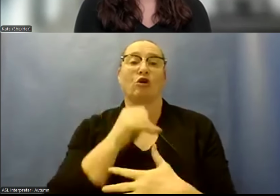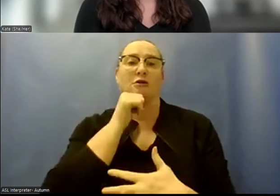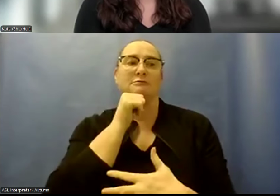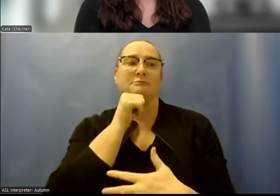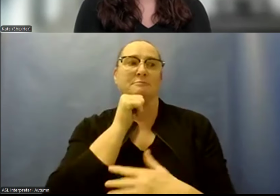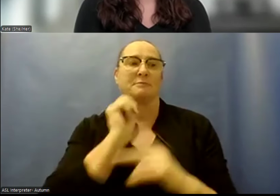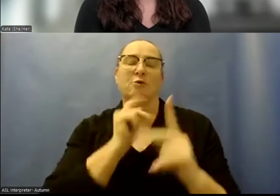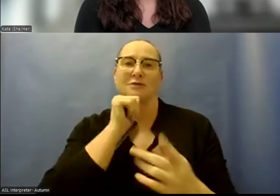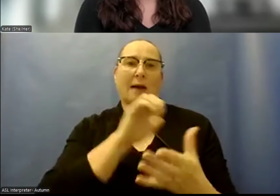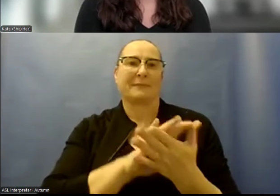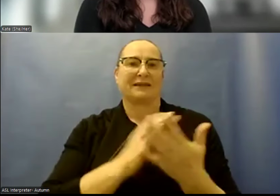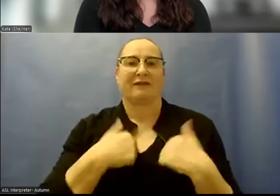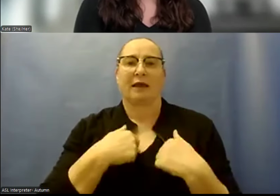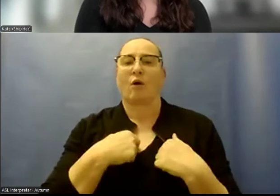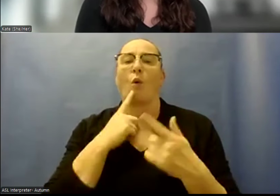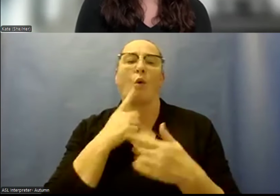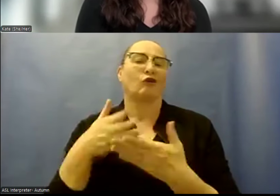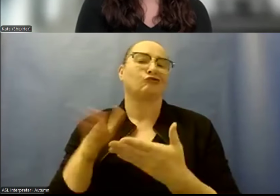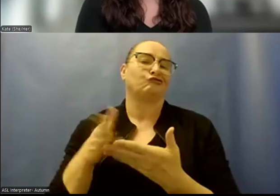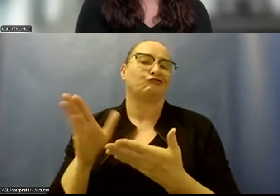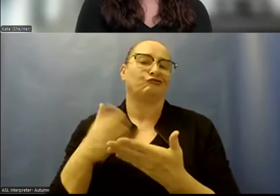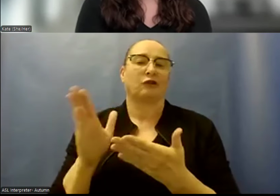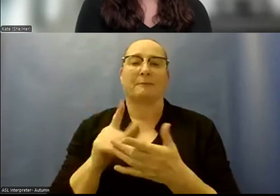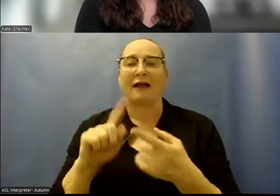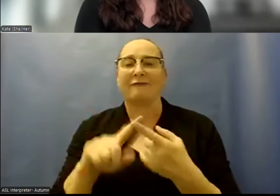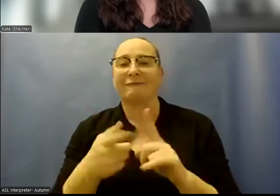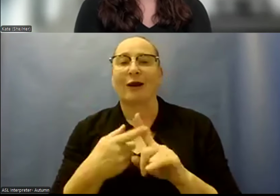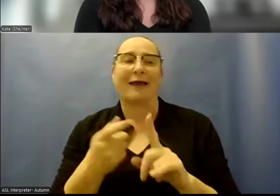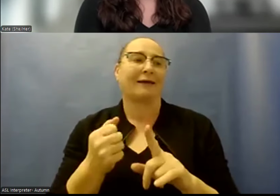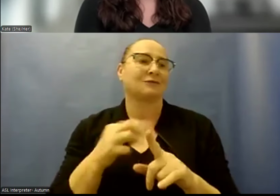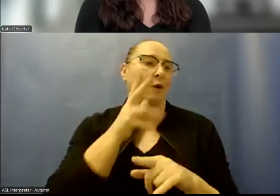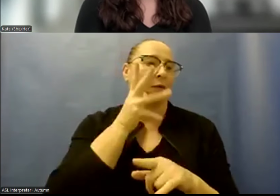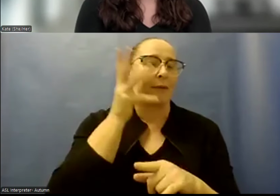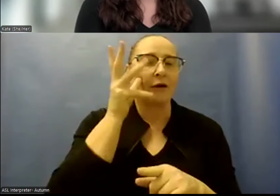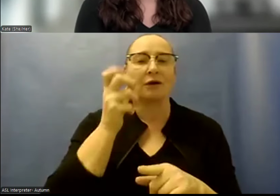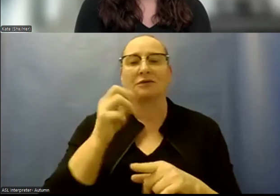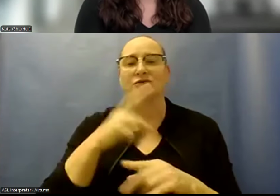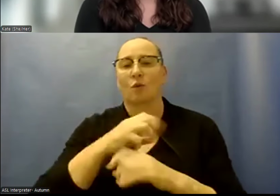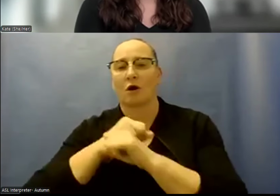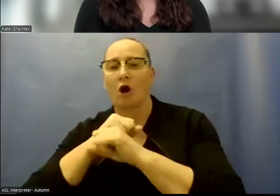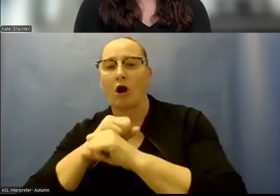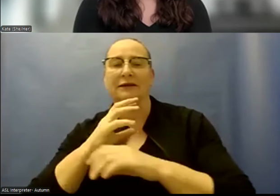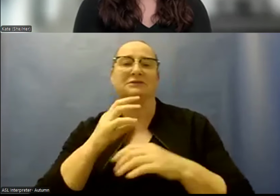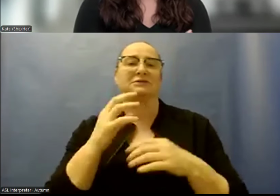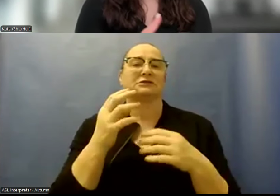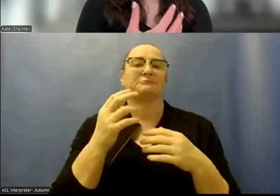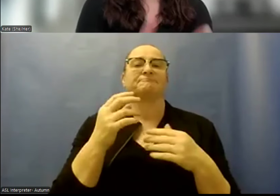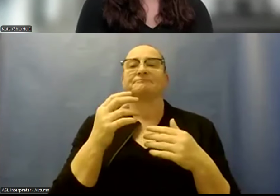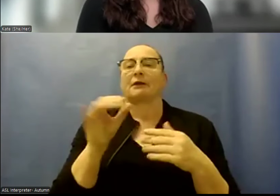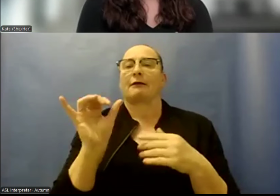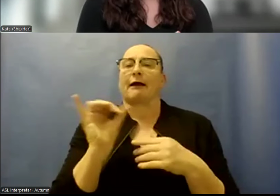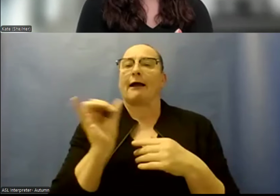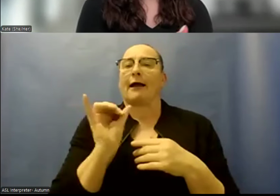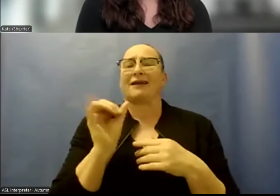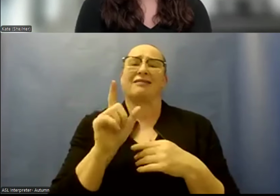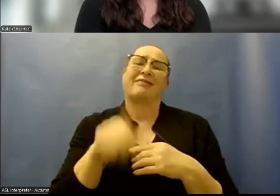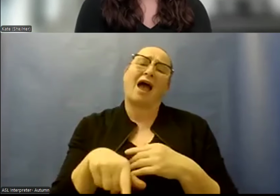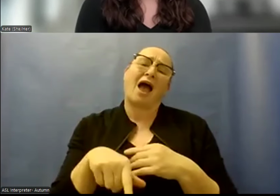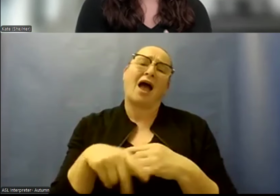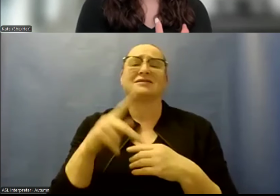or dismissed by friends or parents or guardians as kind of like it's just puppy